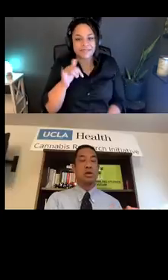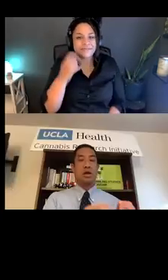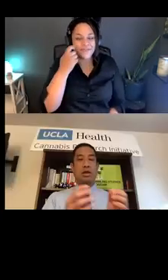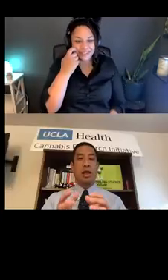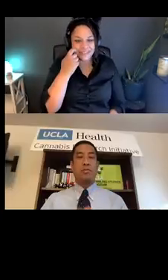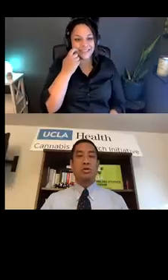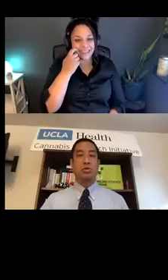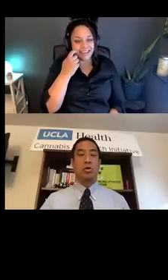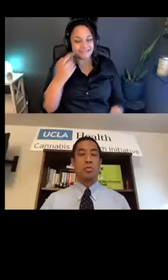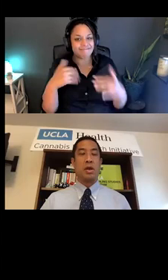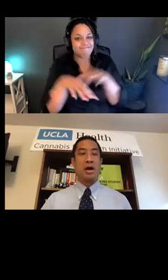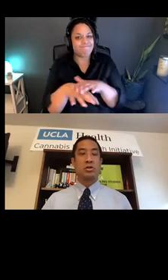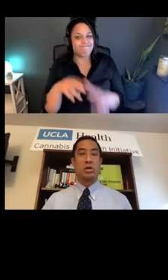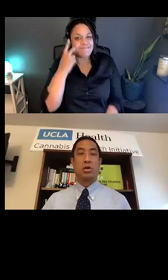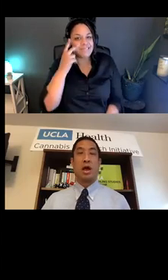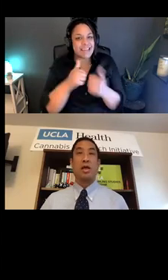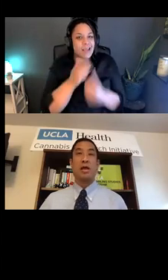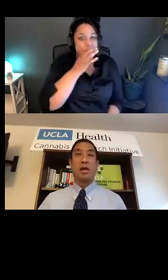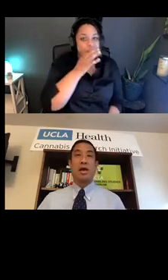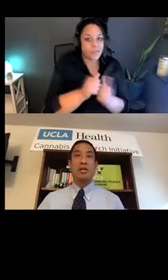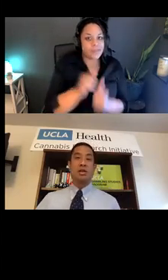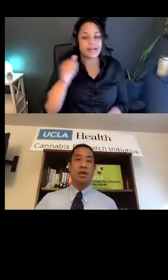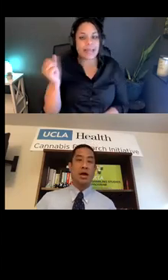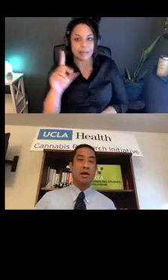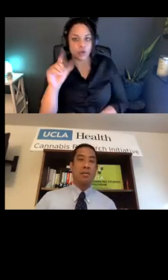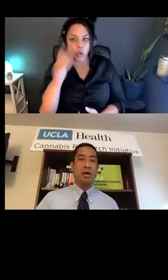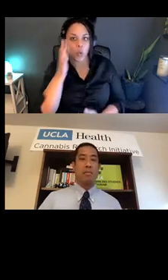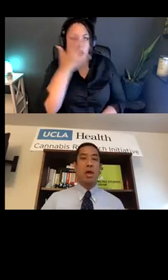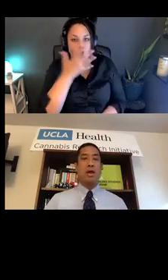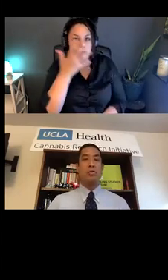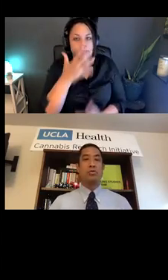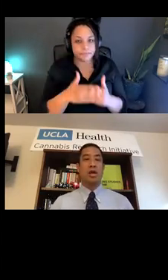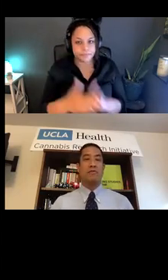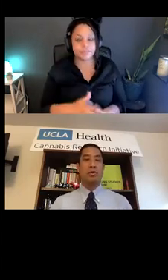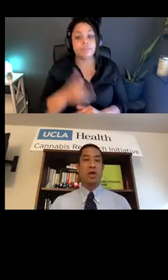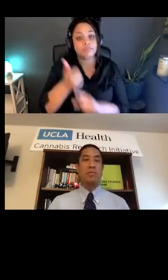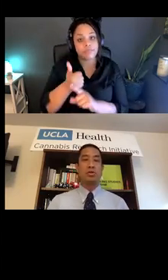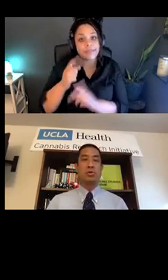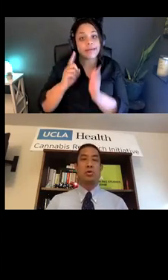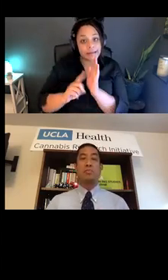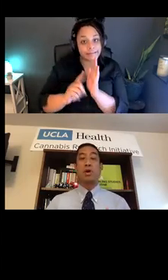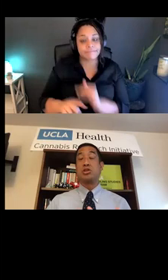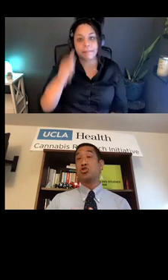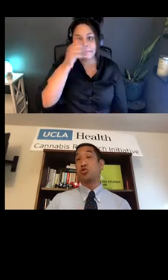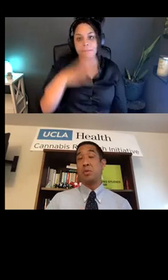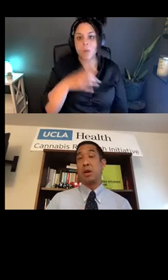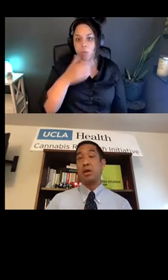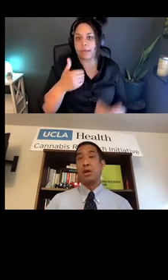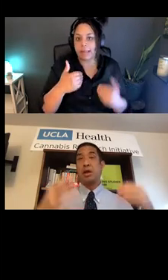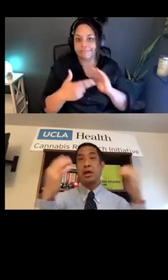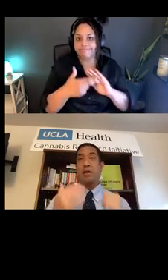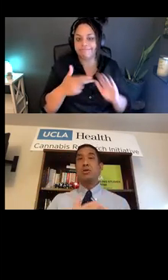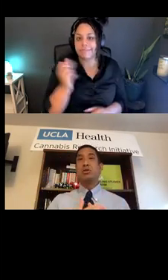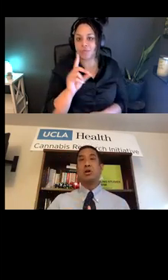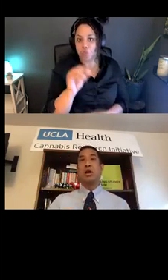cannabis and gambling disorder may actually look at. And this is a man who presented for gambling disorder and depression treatment.